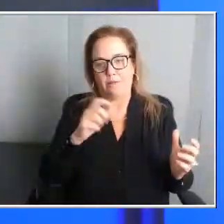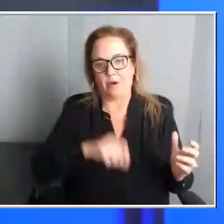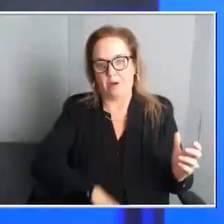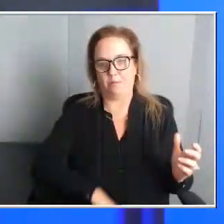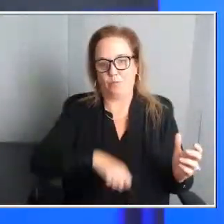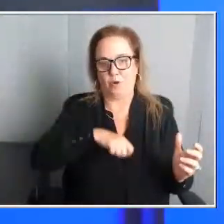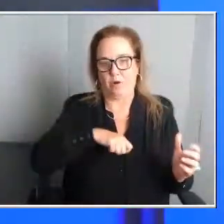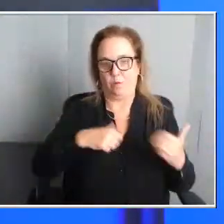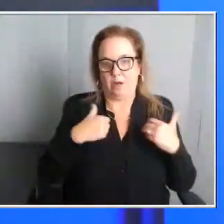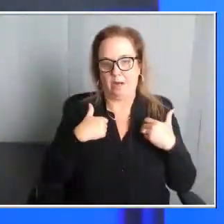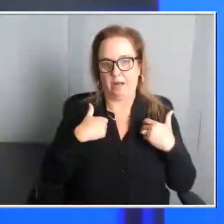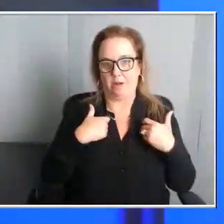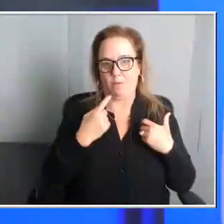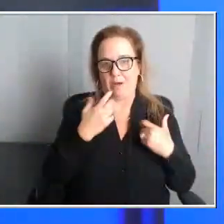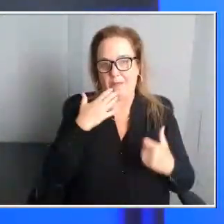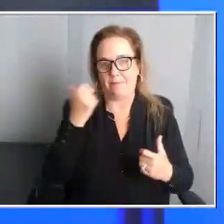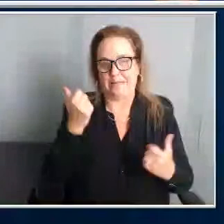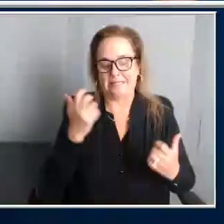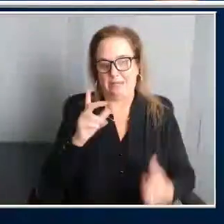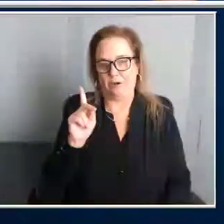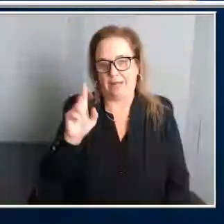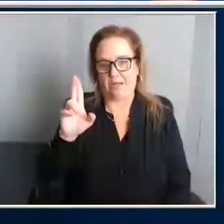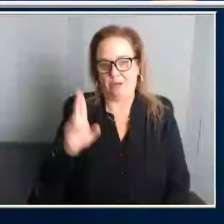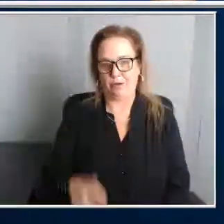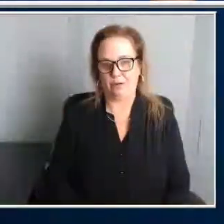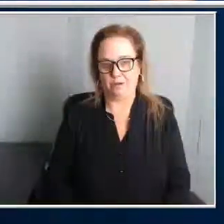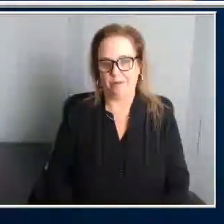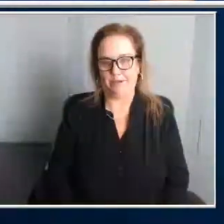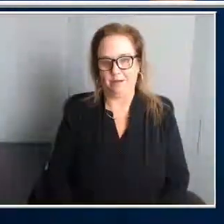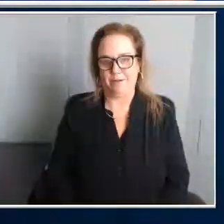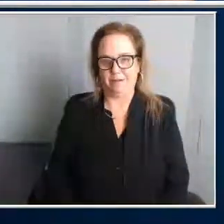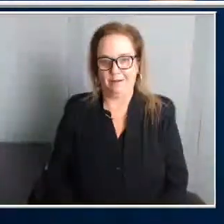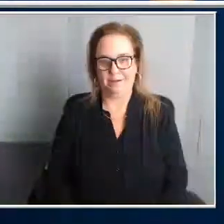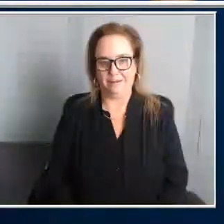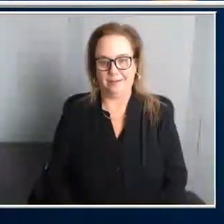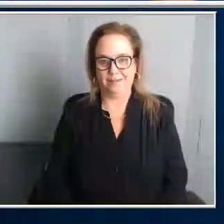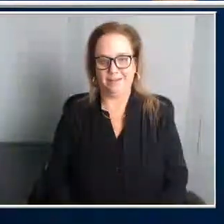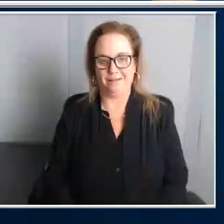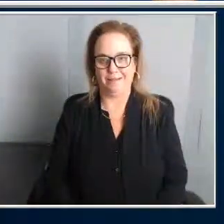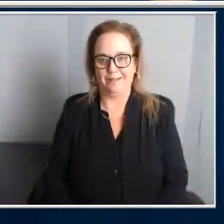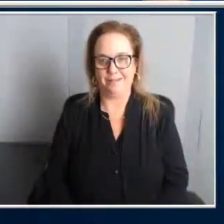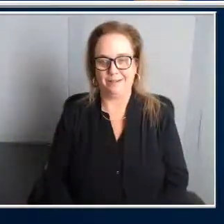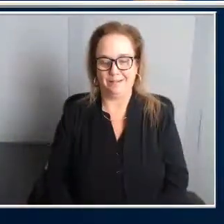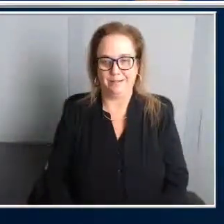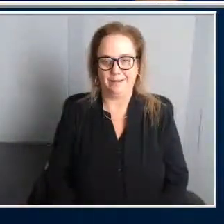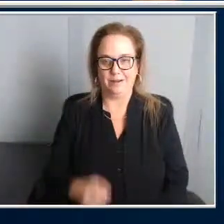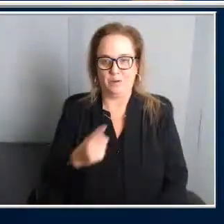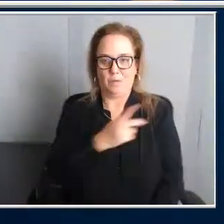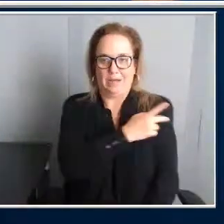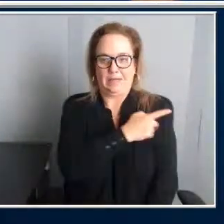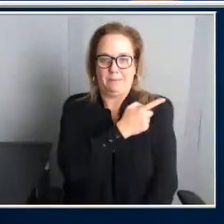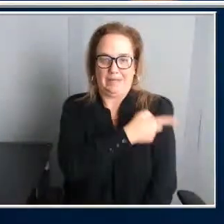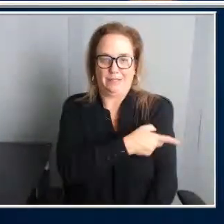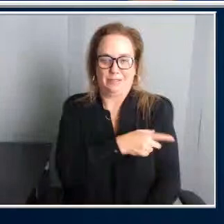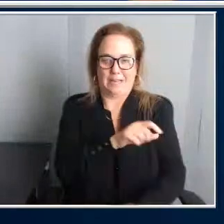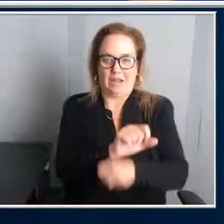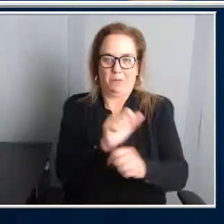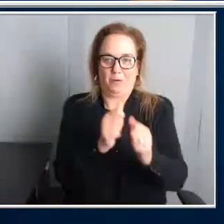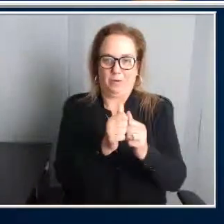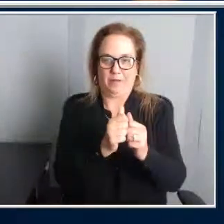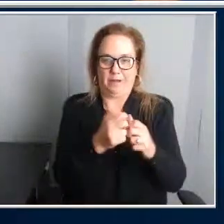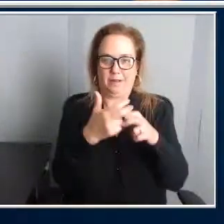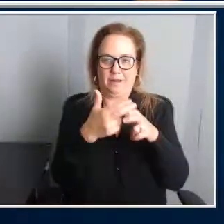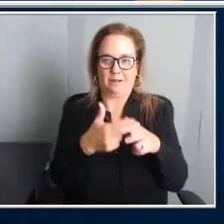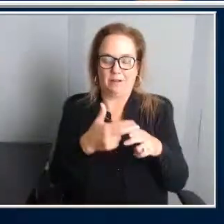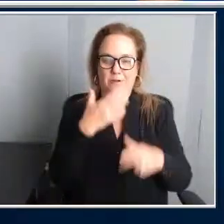have one of the best here. You can say it. Yeah. You can say it. Oh, and one of the patients I worked with called her a